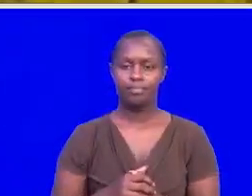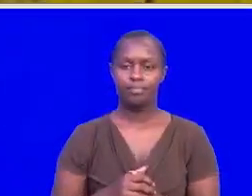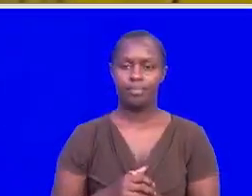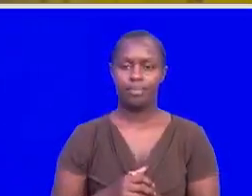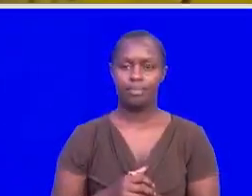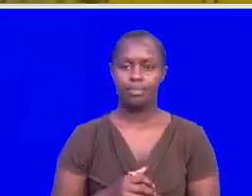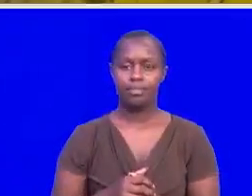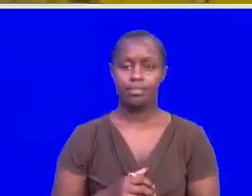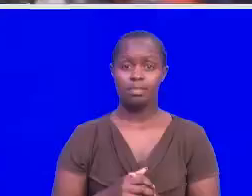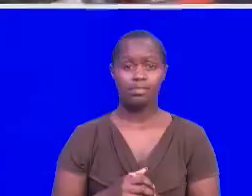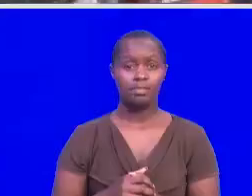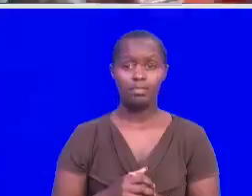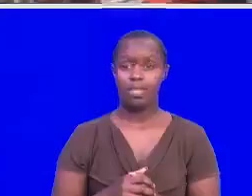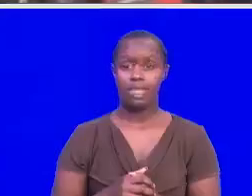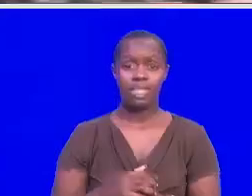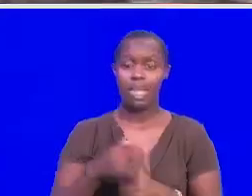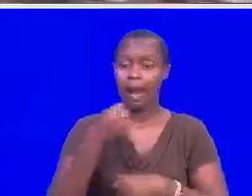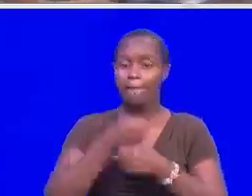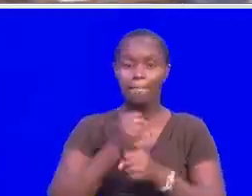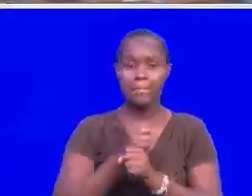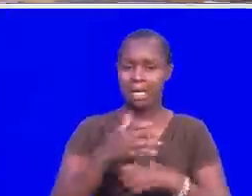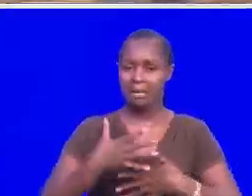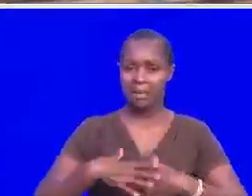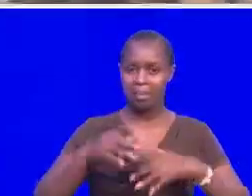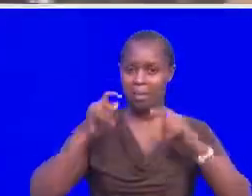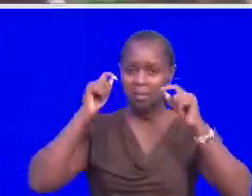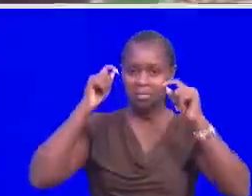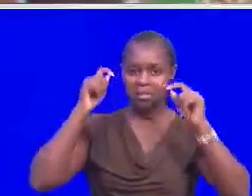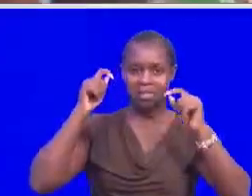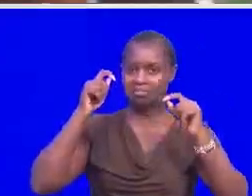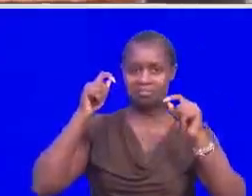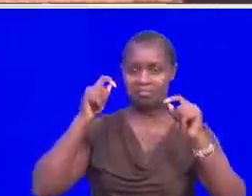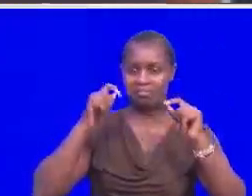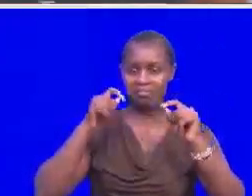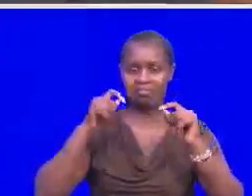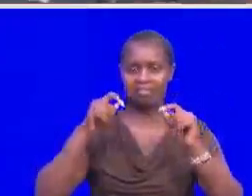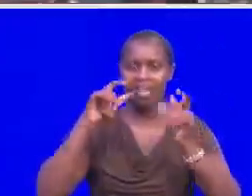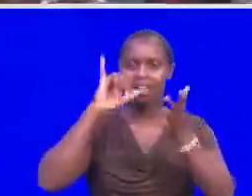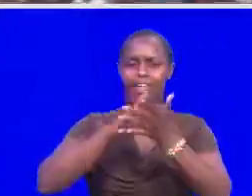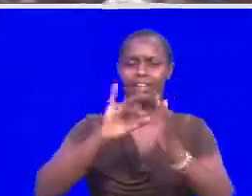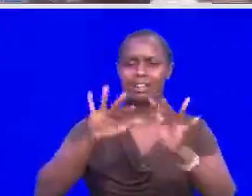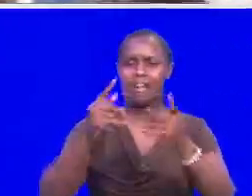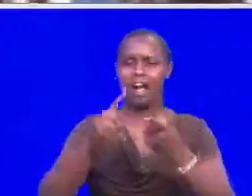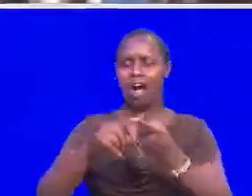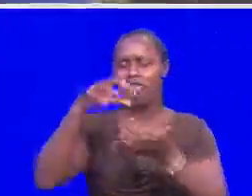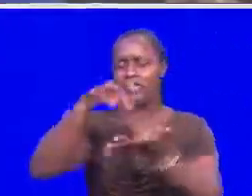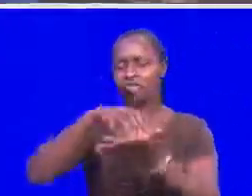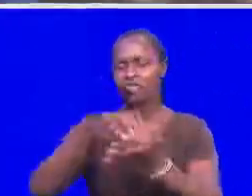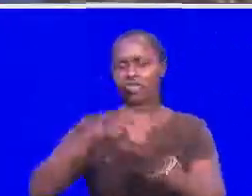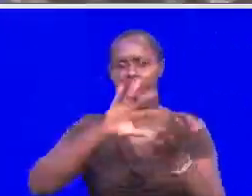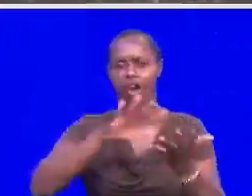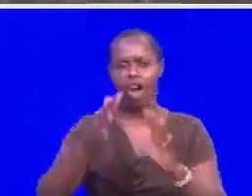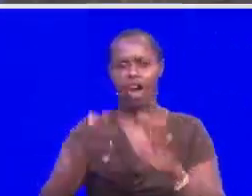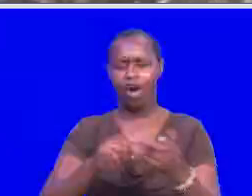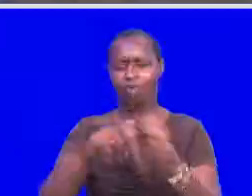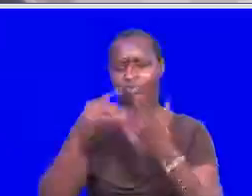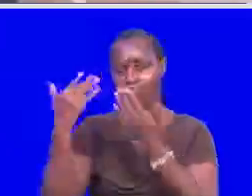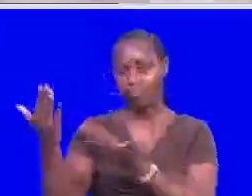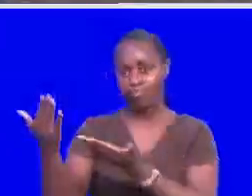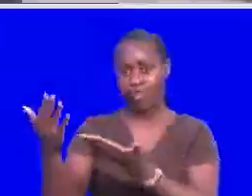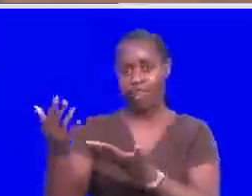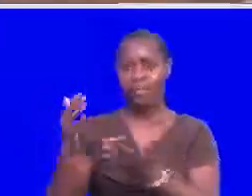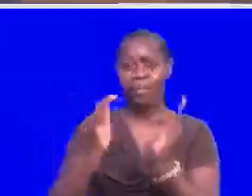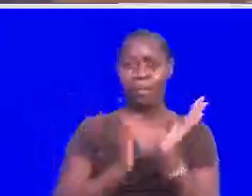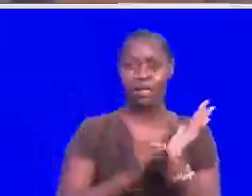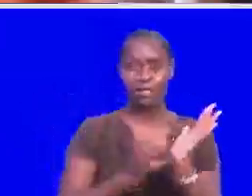As if this could stop them from protesting, this is a picture cue of how areas like Eldoret, Machakos,